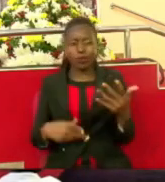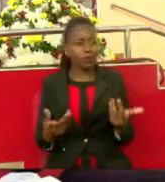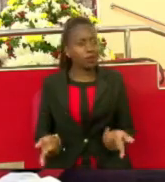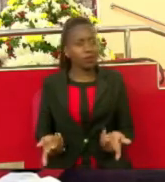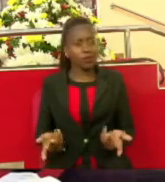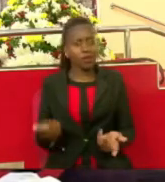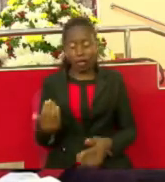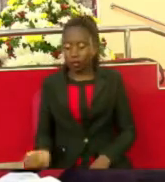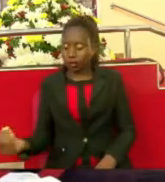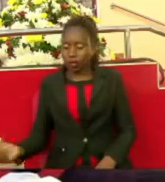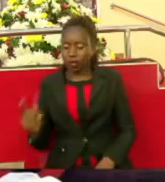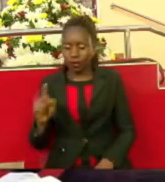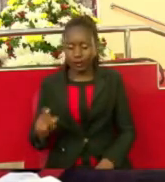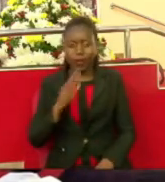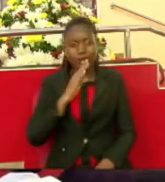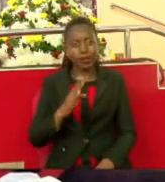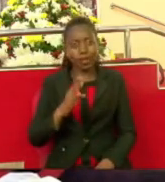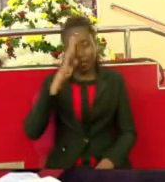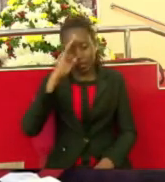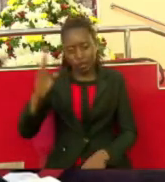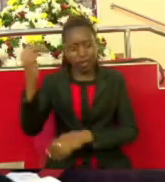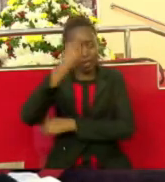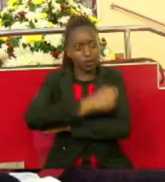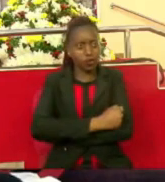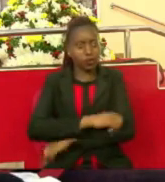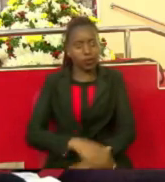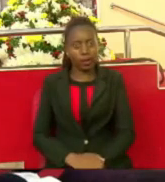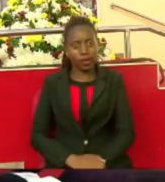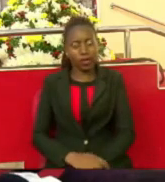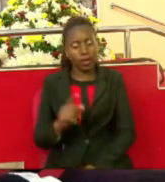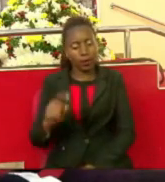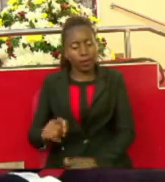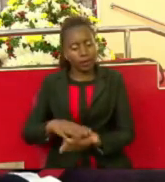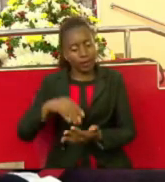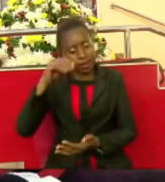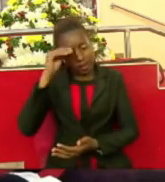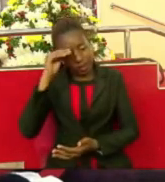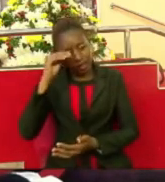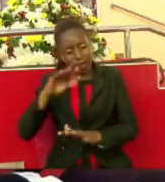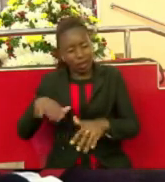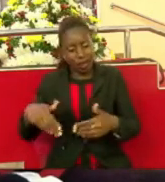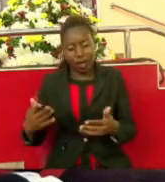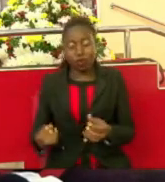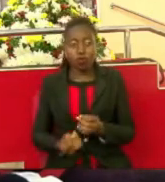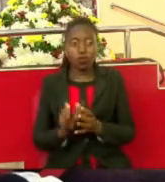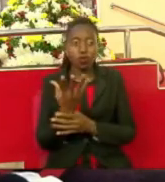These children should be in Sunday school. They should be knowing on how to grow as young